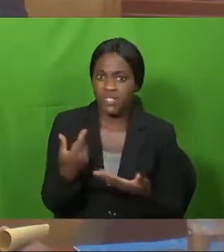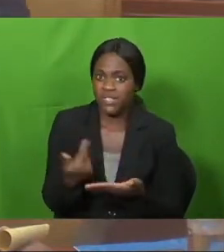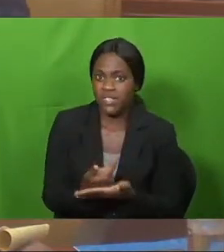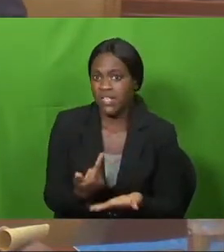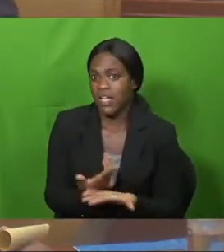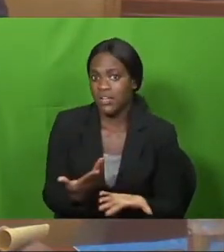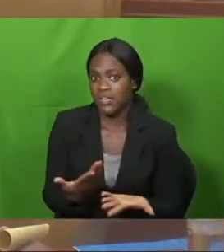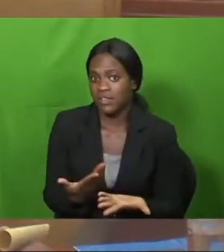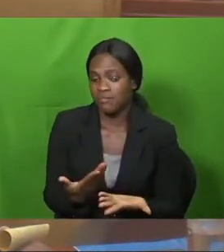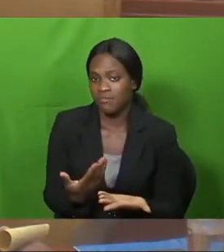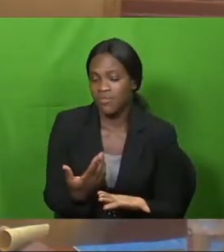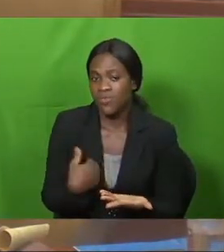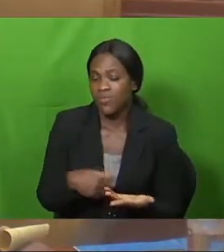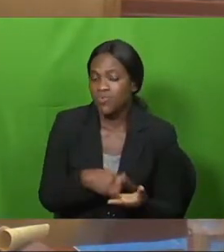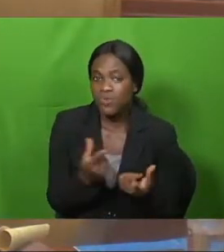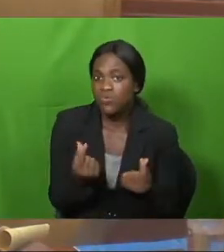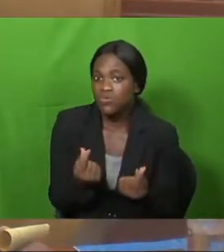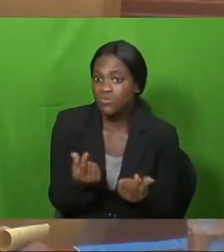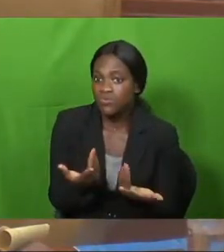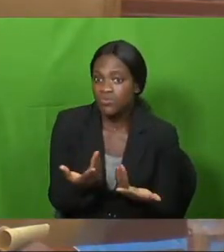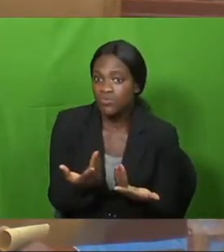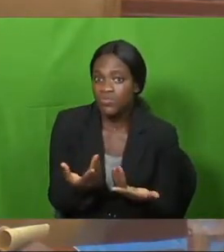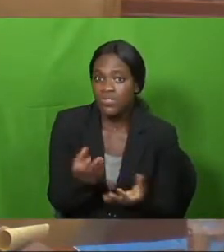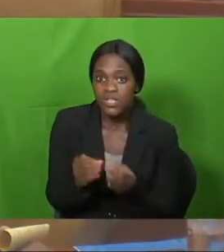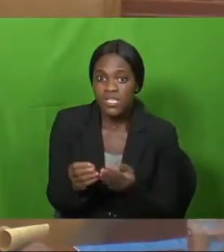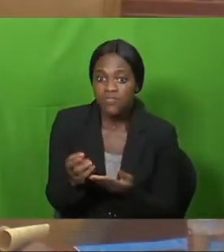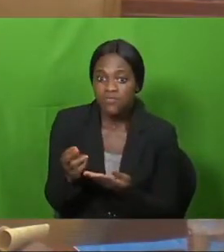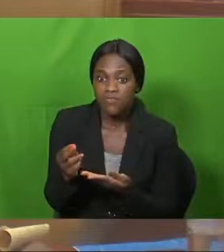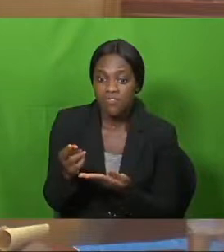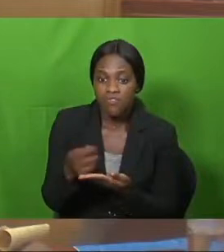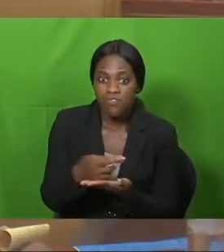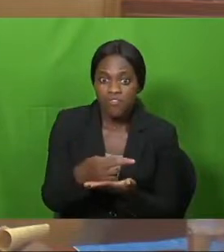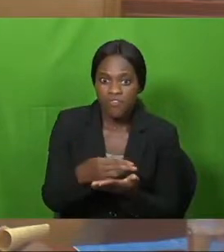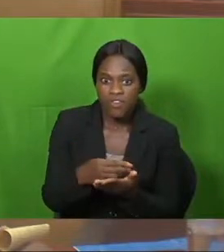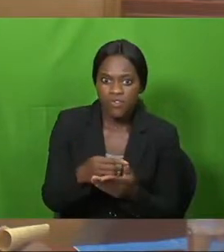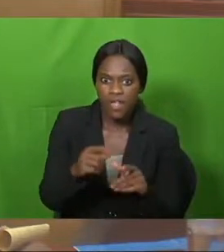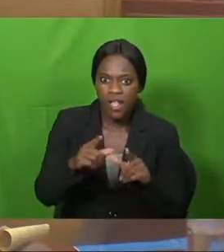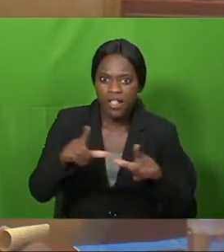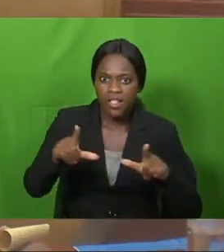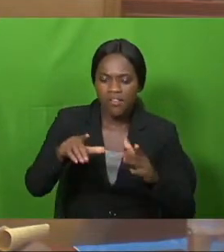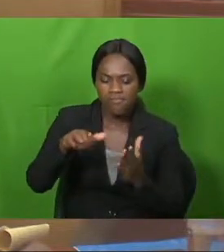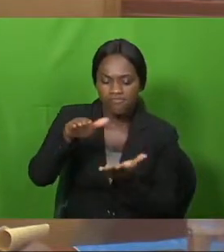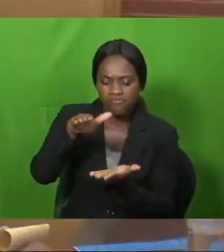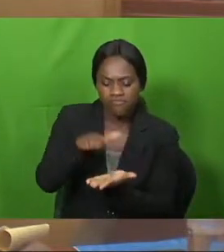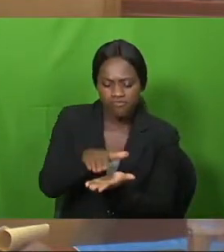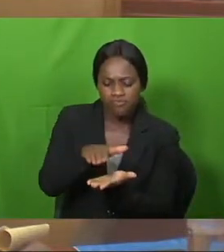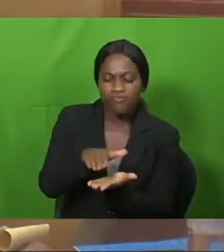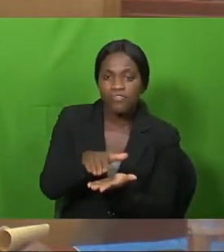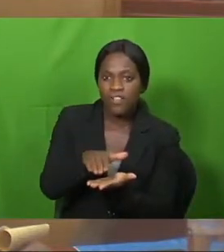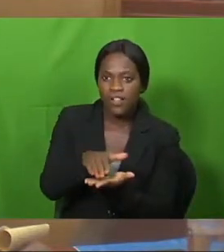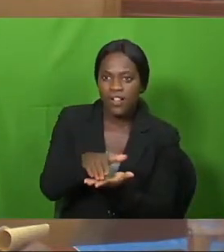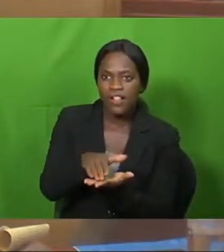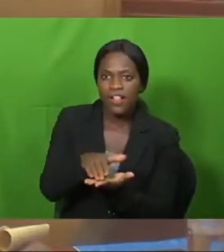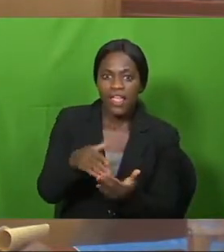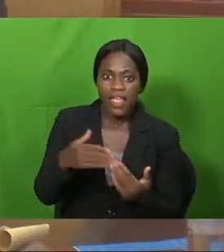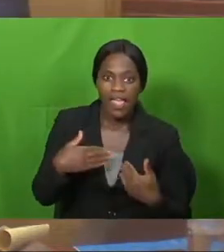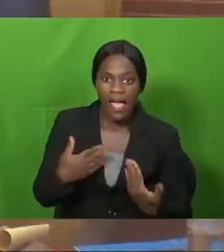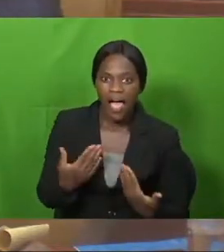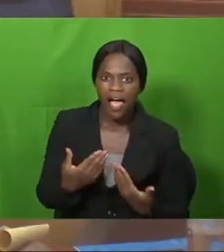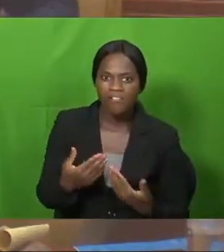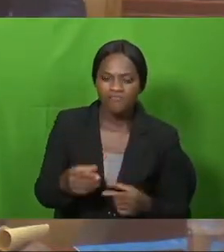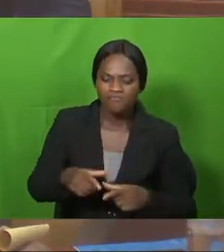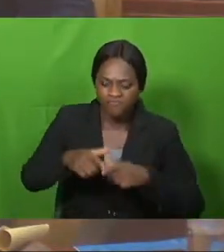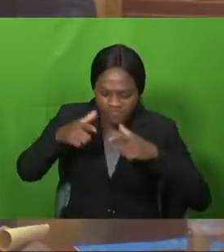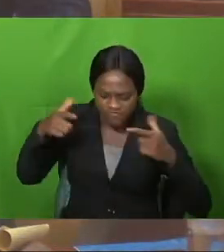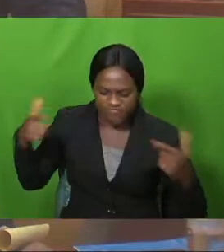What do you do when your revenue levels are low, but there's a mocking infrastructure deficit? You borrow